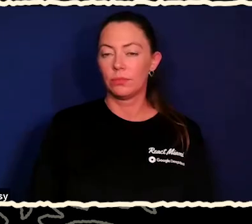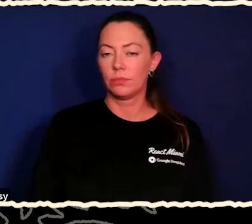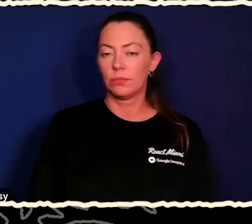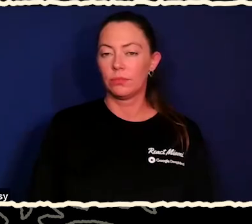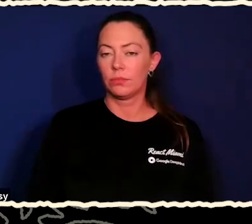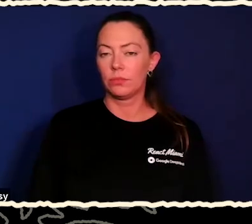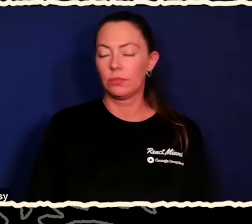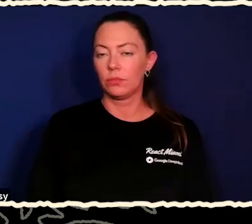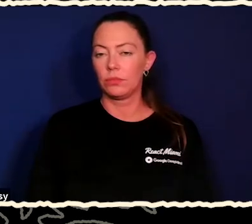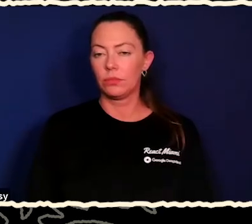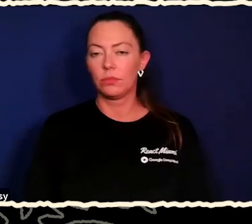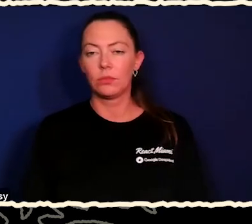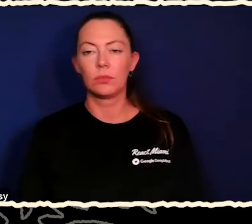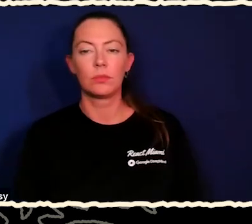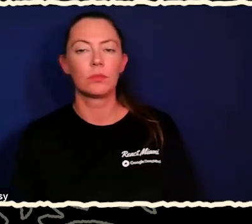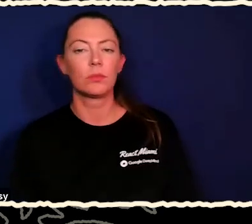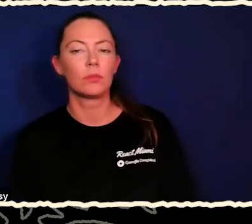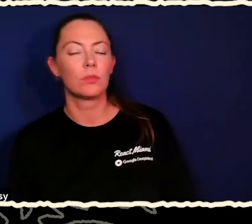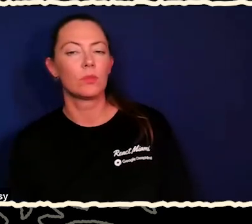Proud work.